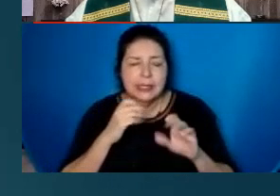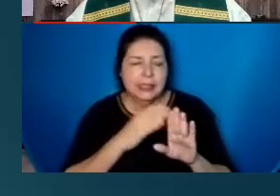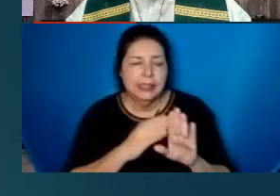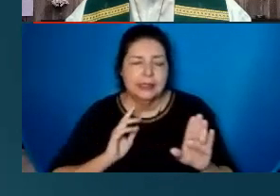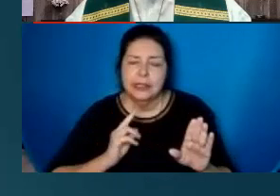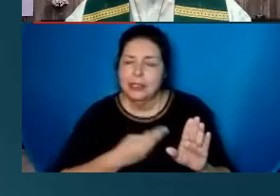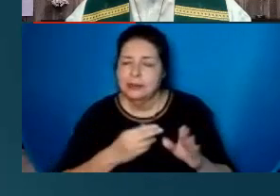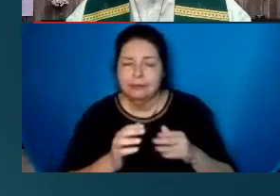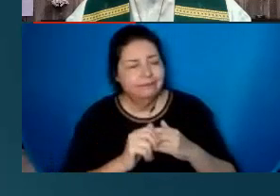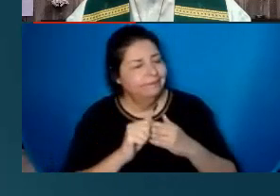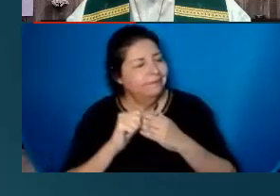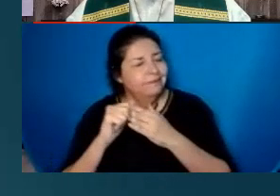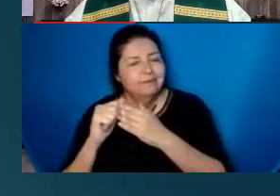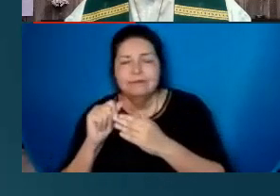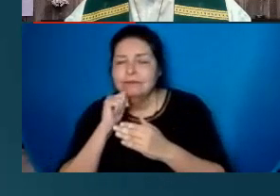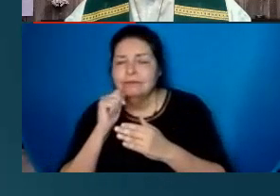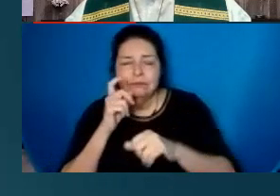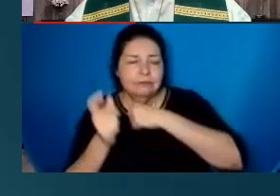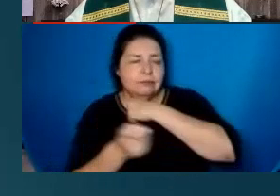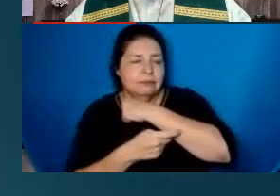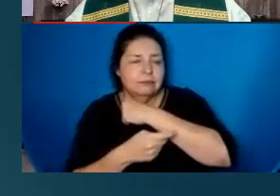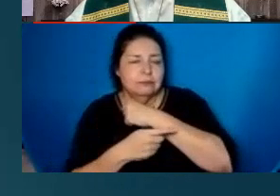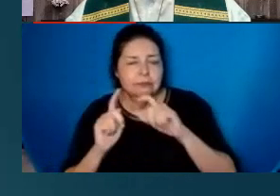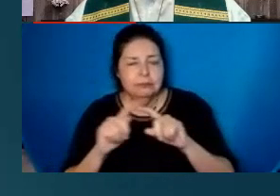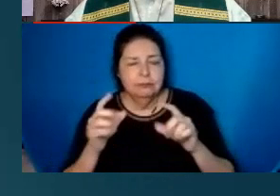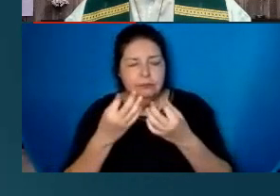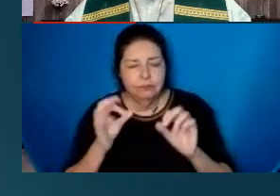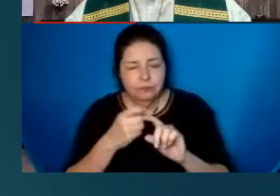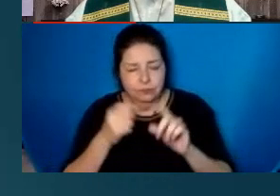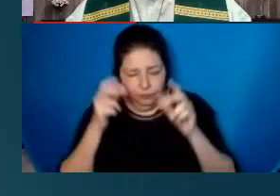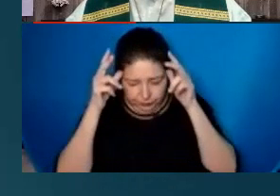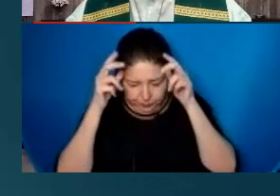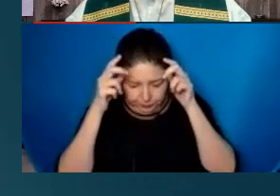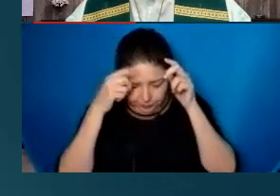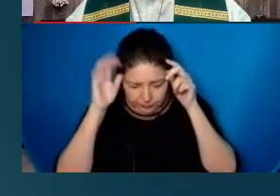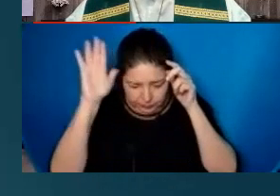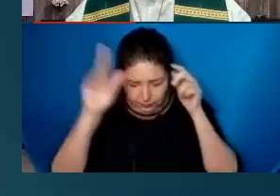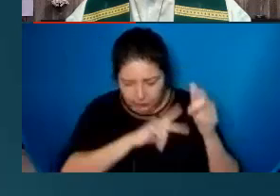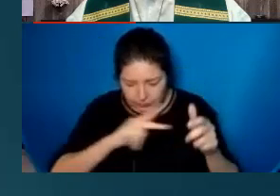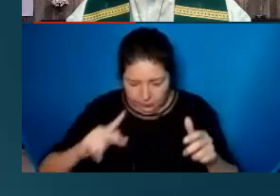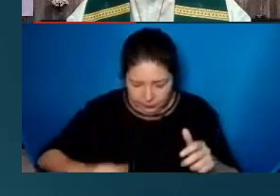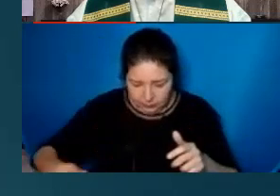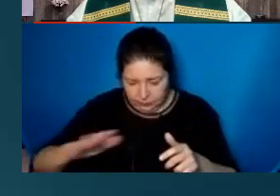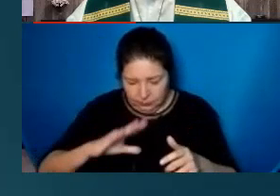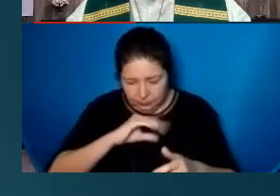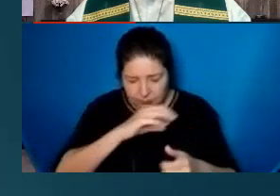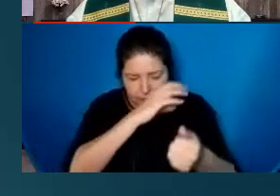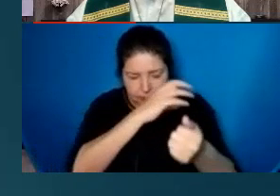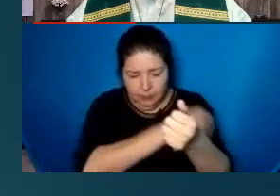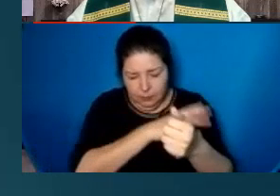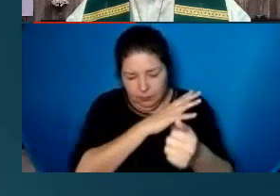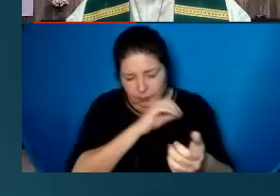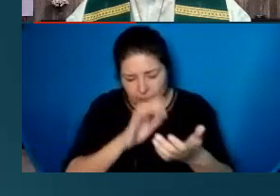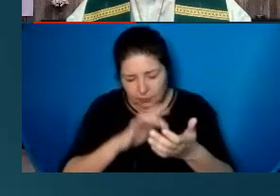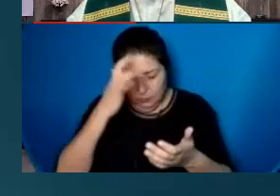And lead us not into temptation, but deliver us from evil. For thine is the kingdom, and the power, and the